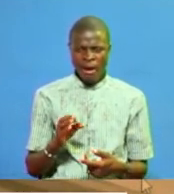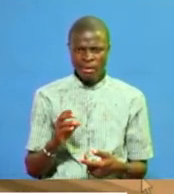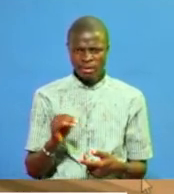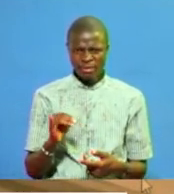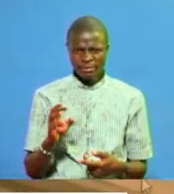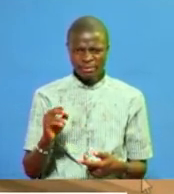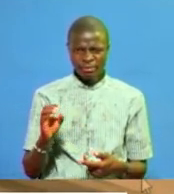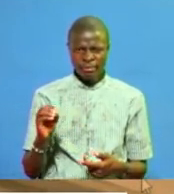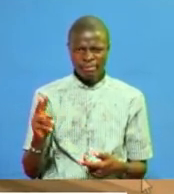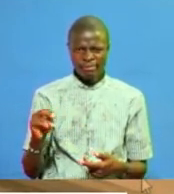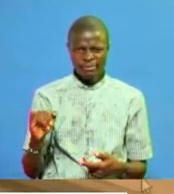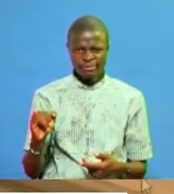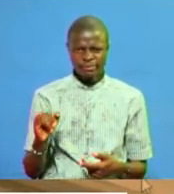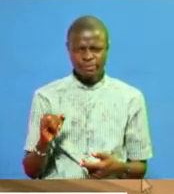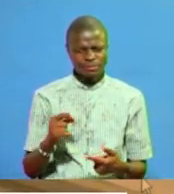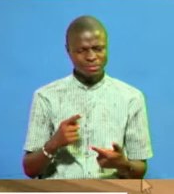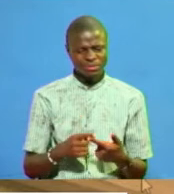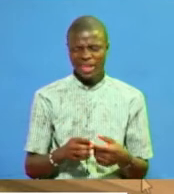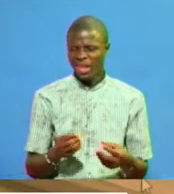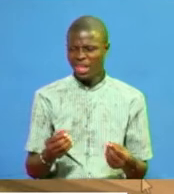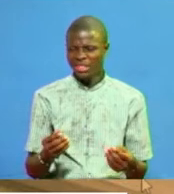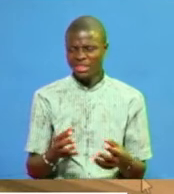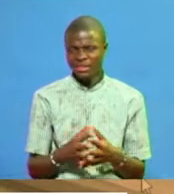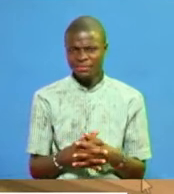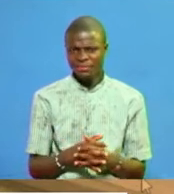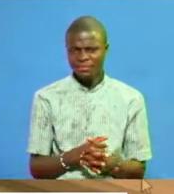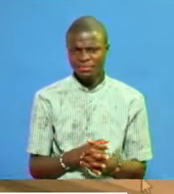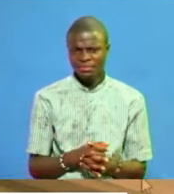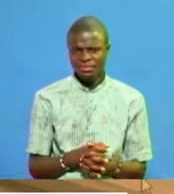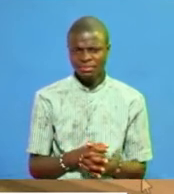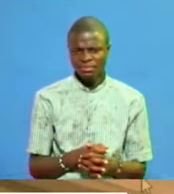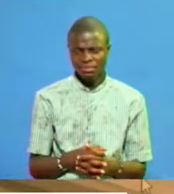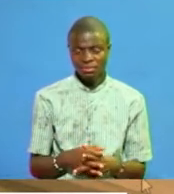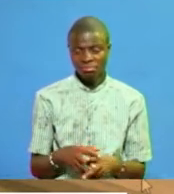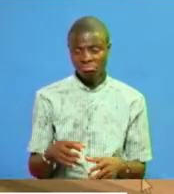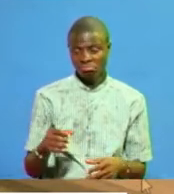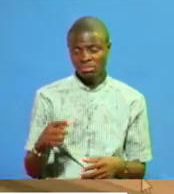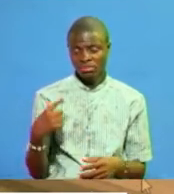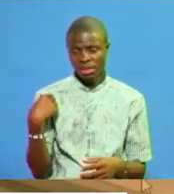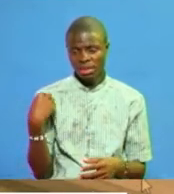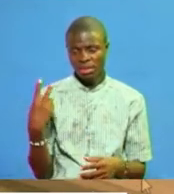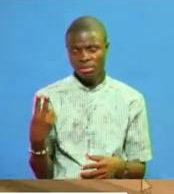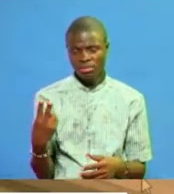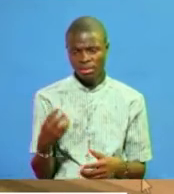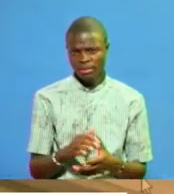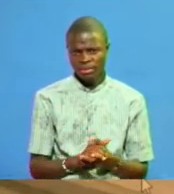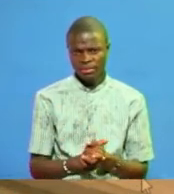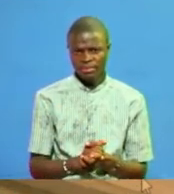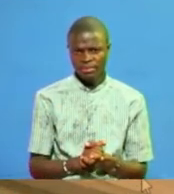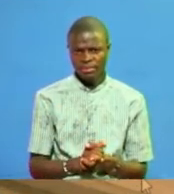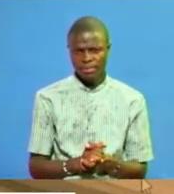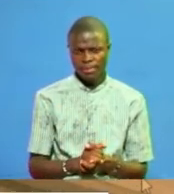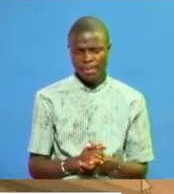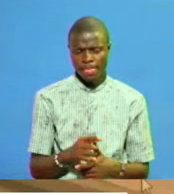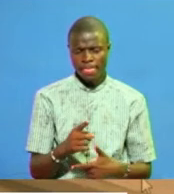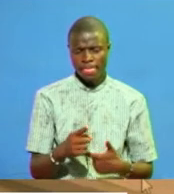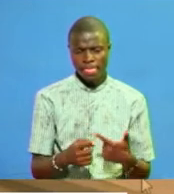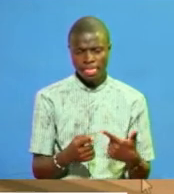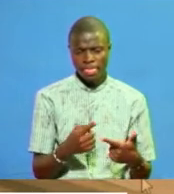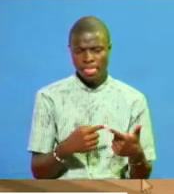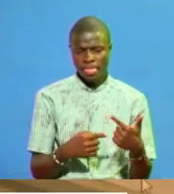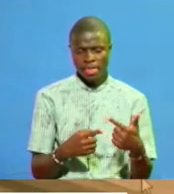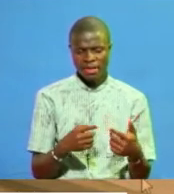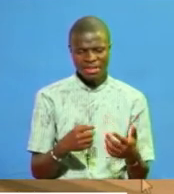easy way to exploit you if they're not here. So, another thing is that if you are just getting in the